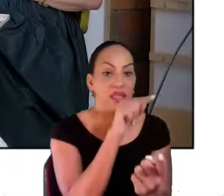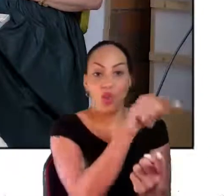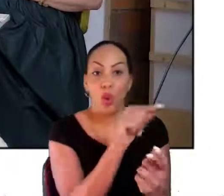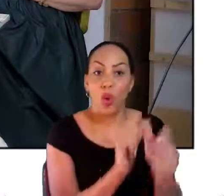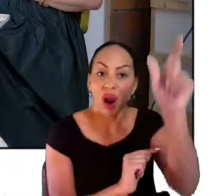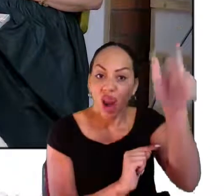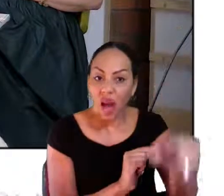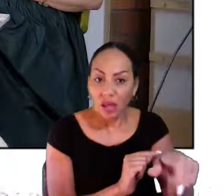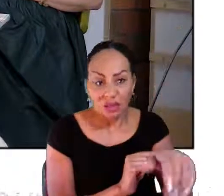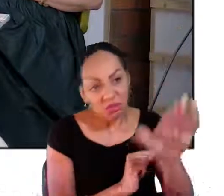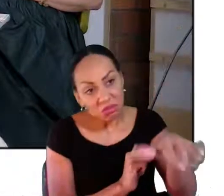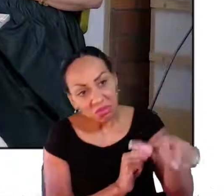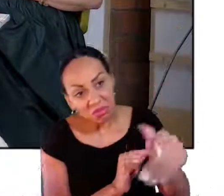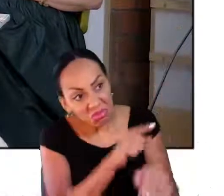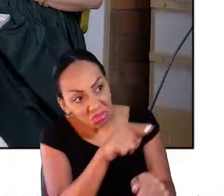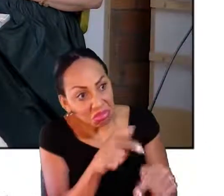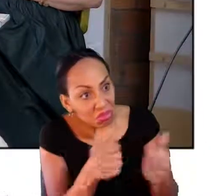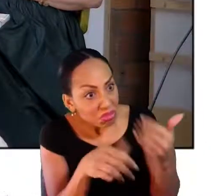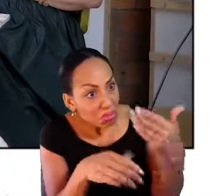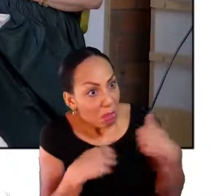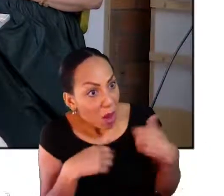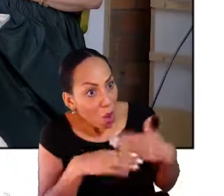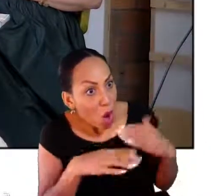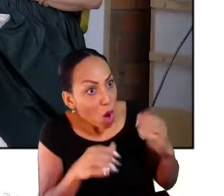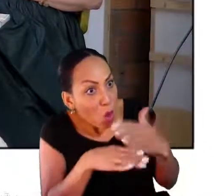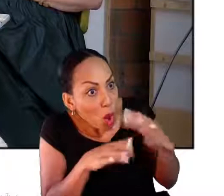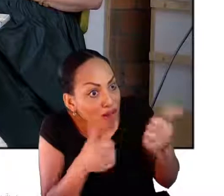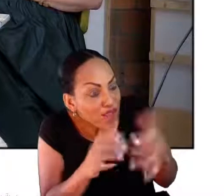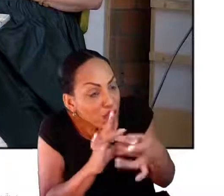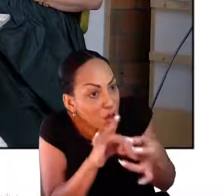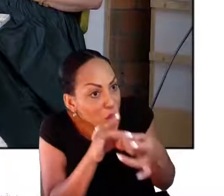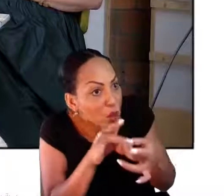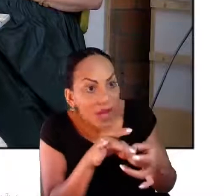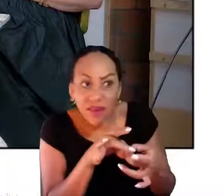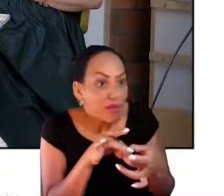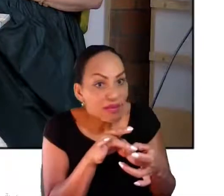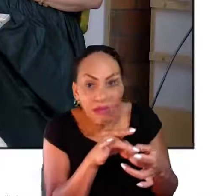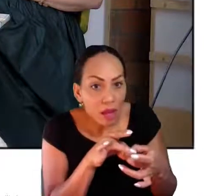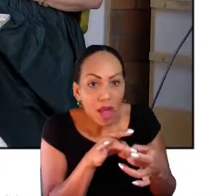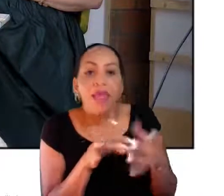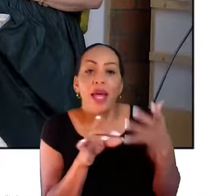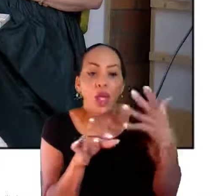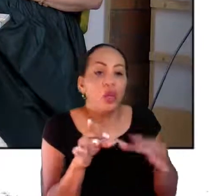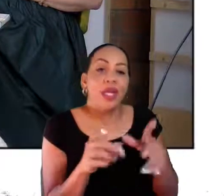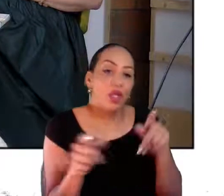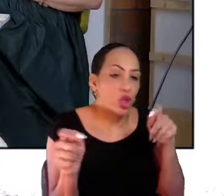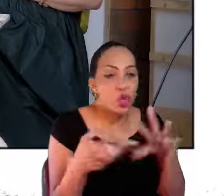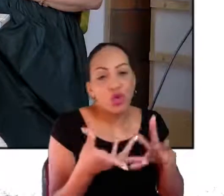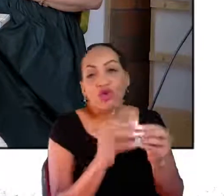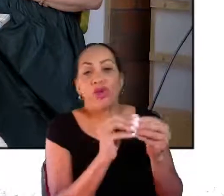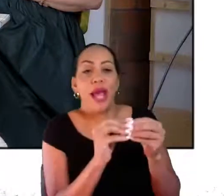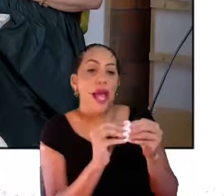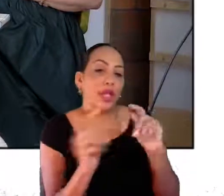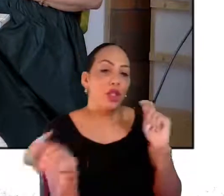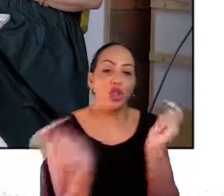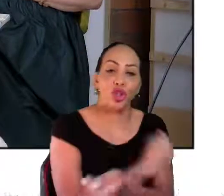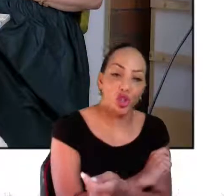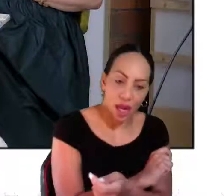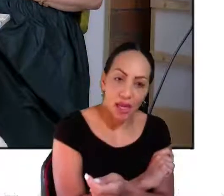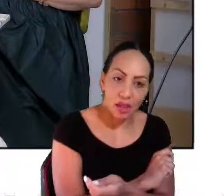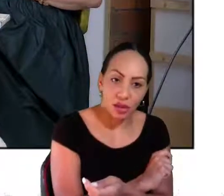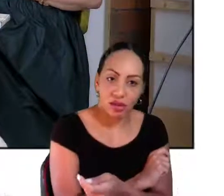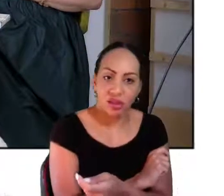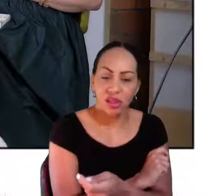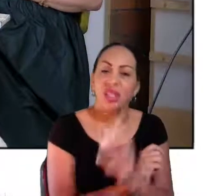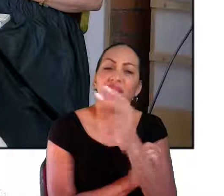to have that conversation to create the change that you need to make. It's one of those that people get really scared of it. I'm like, oh, it's just asking people if they're